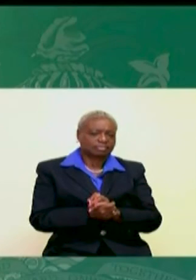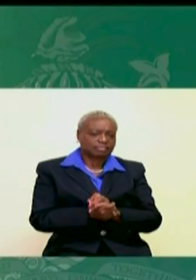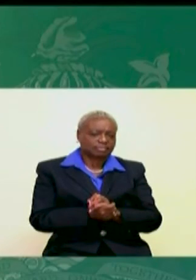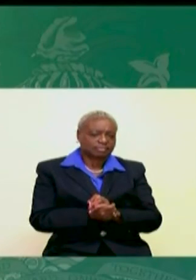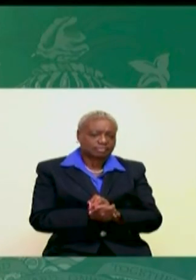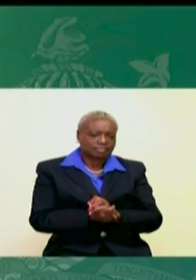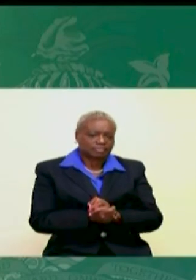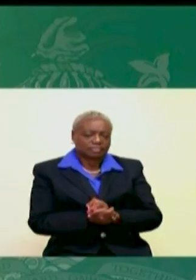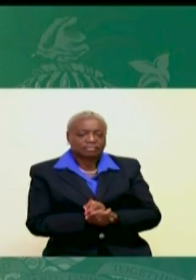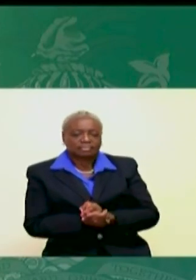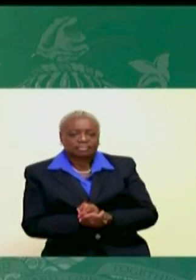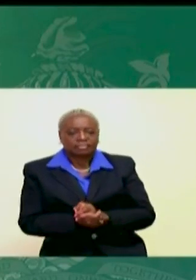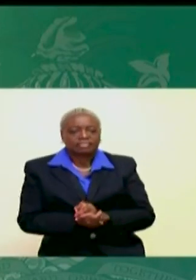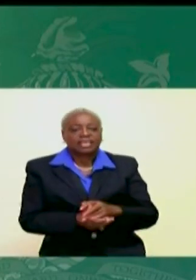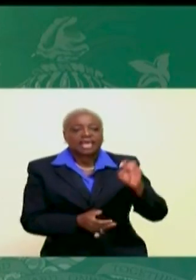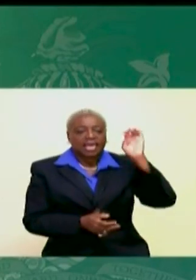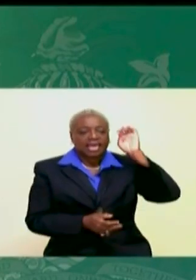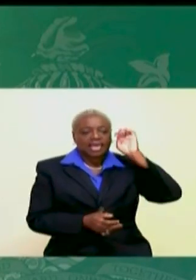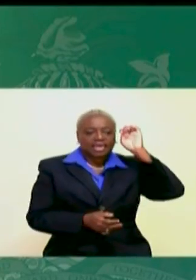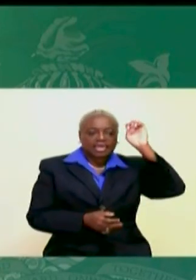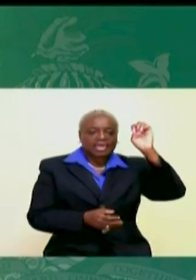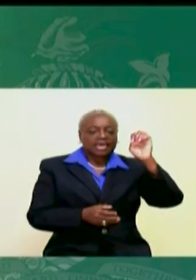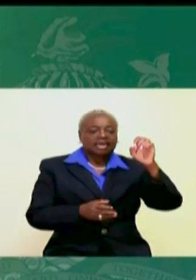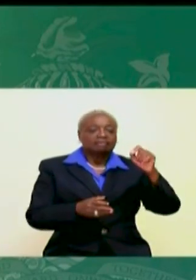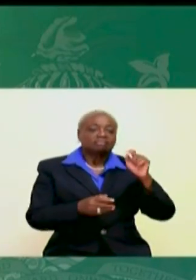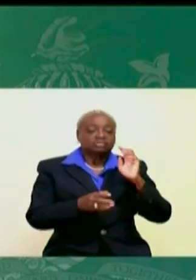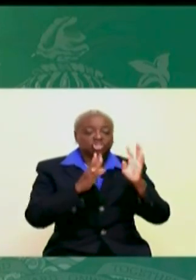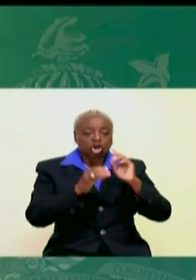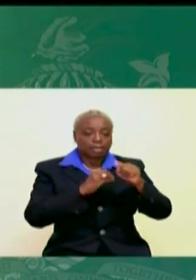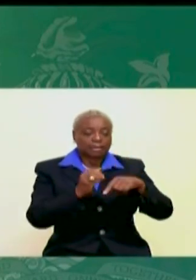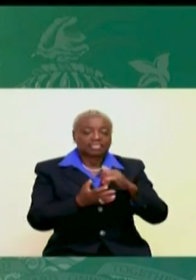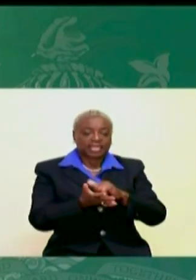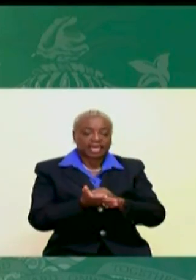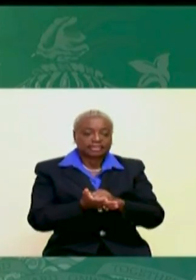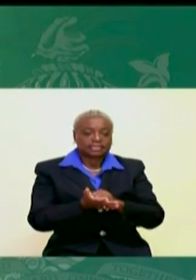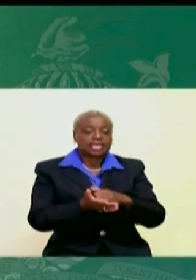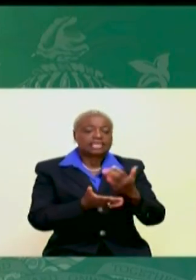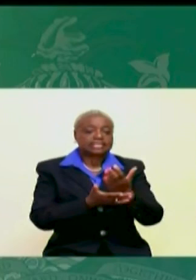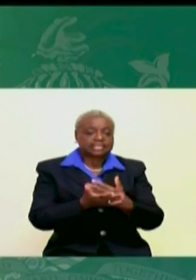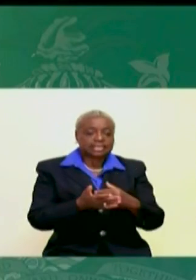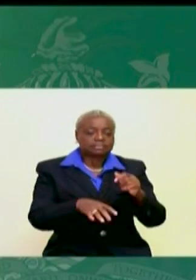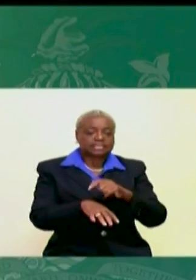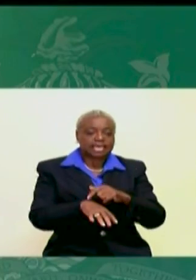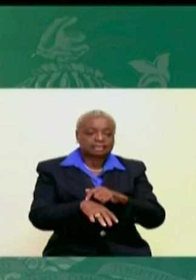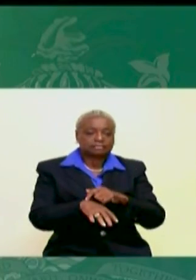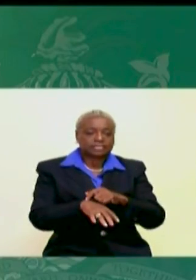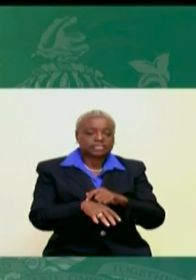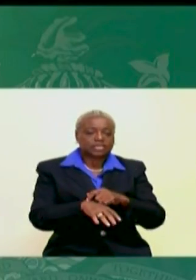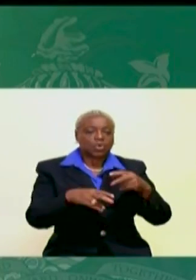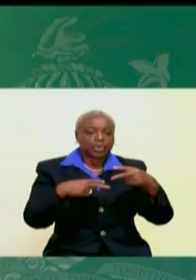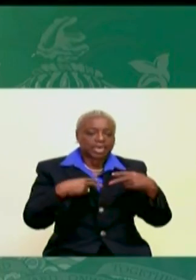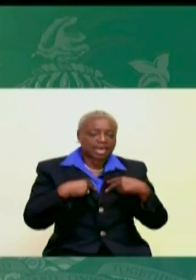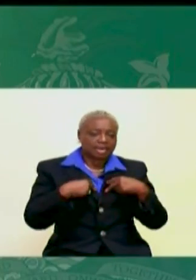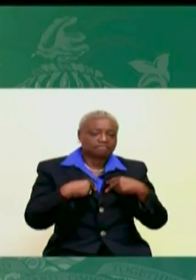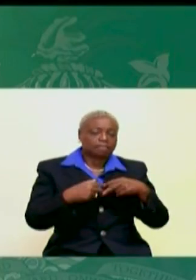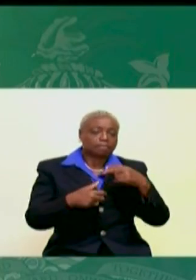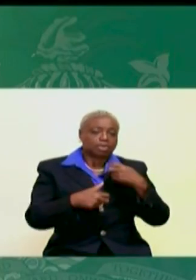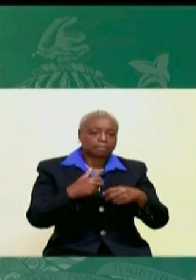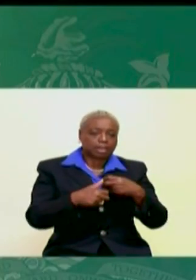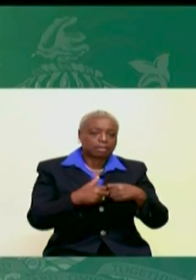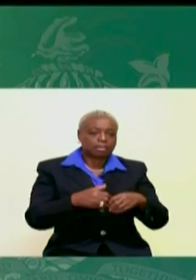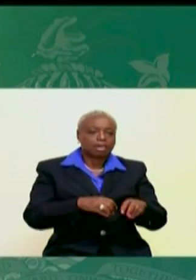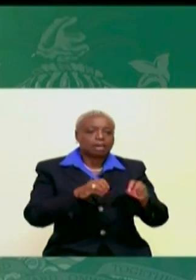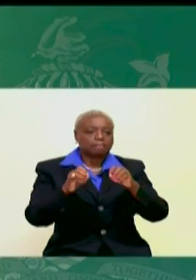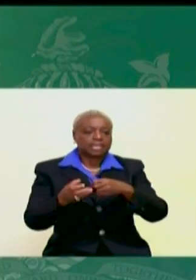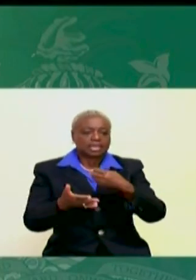Yeah. Well, he could argue that. We do have a problem sometimes putting the money on the cards. We do have the